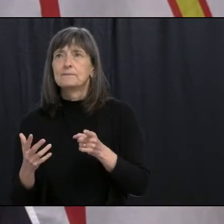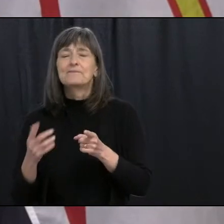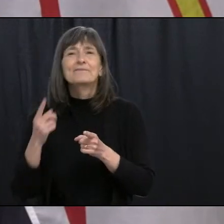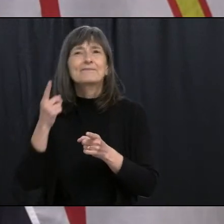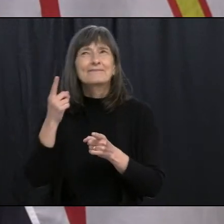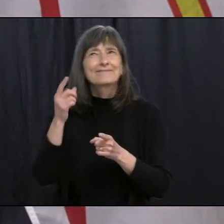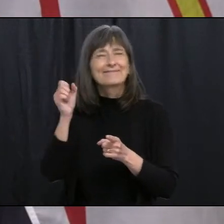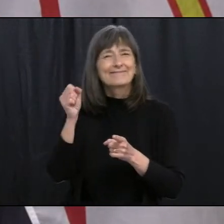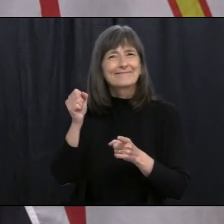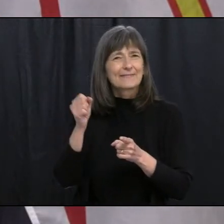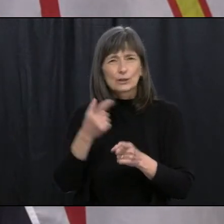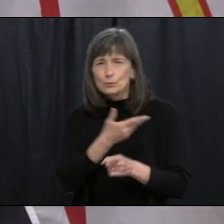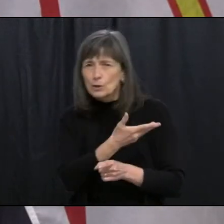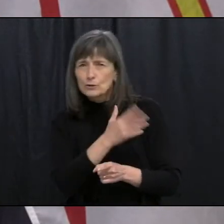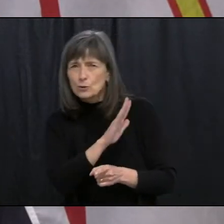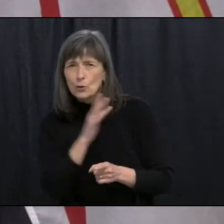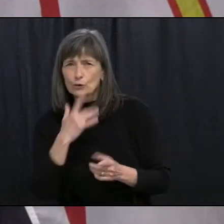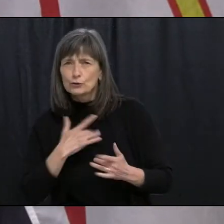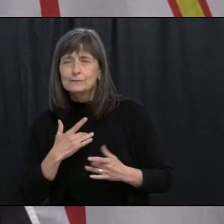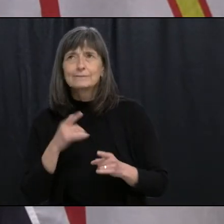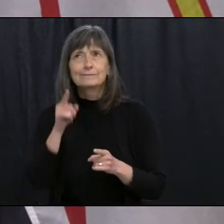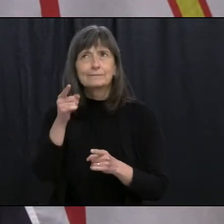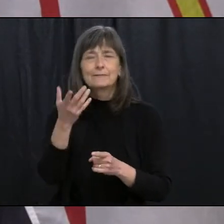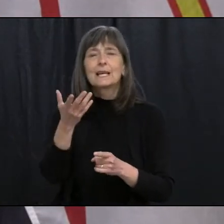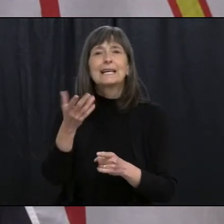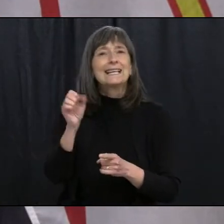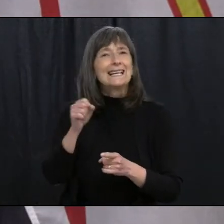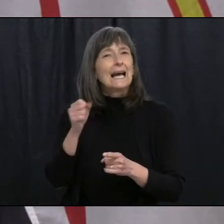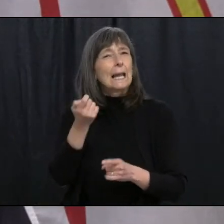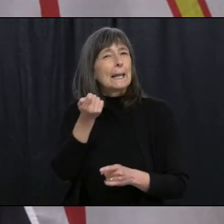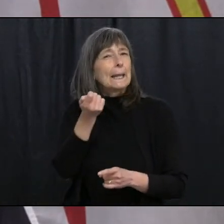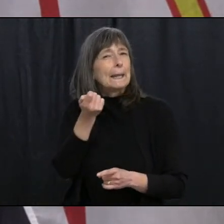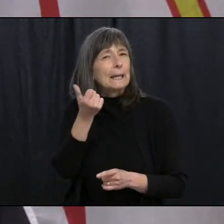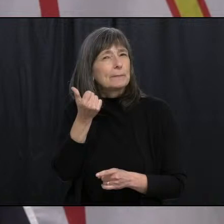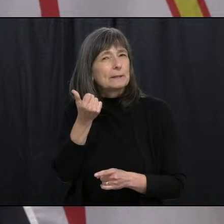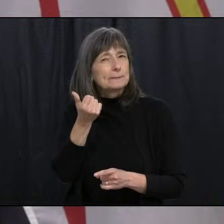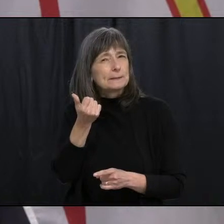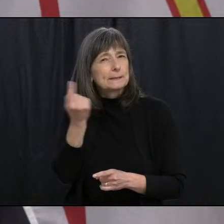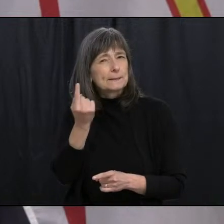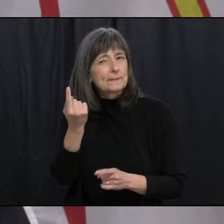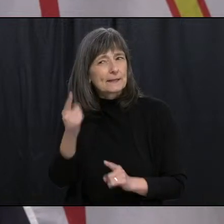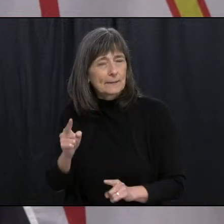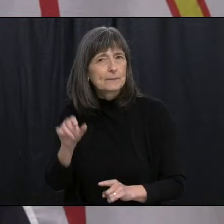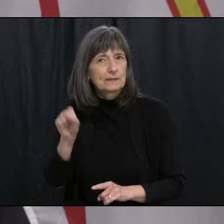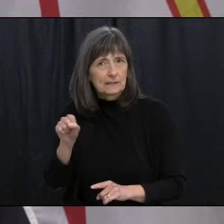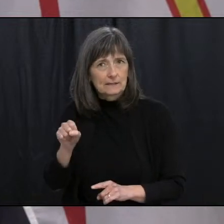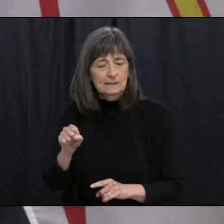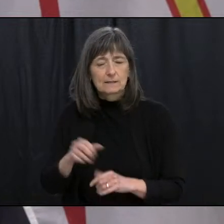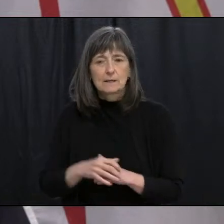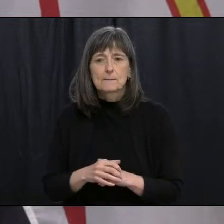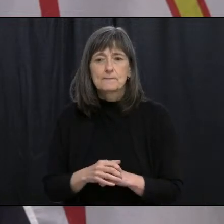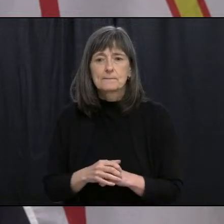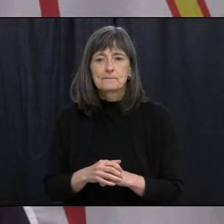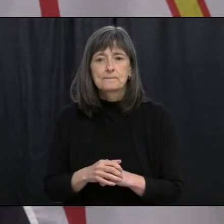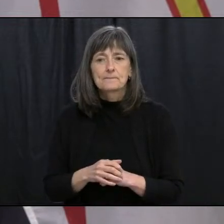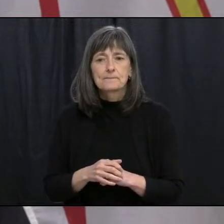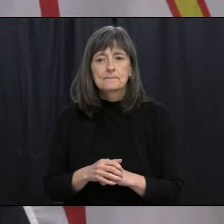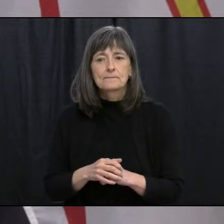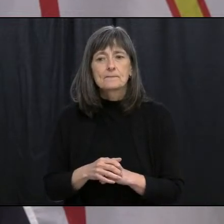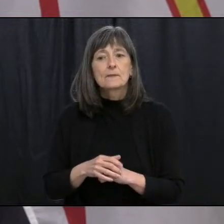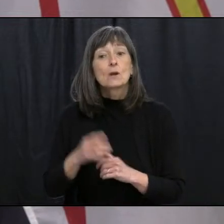some concern, and there has been a signal, I guess, that has come up and